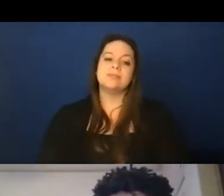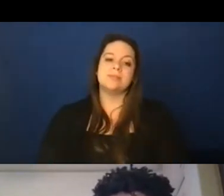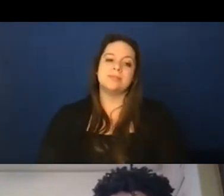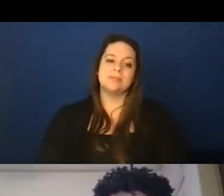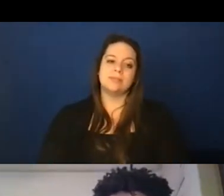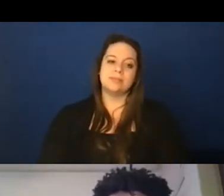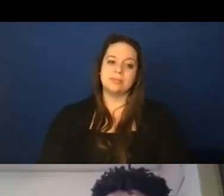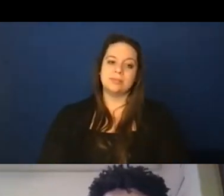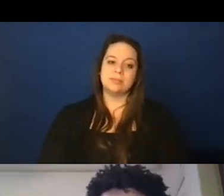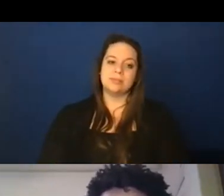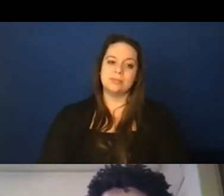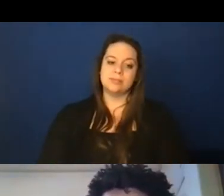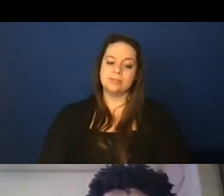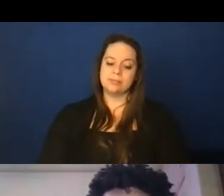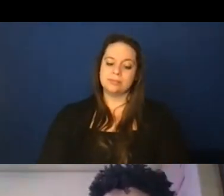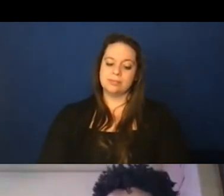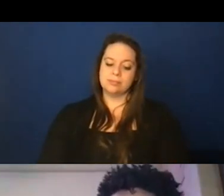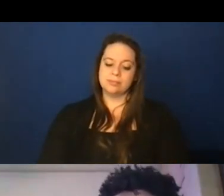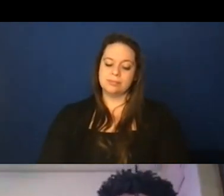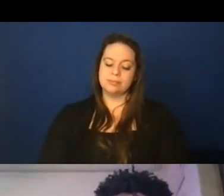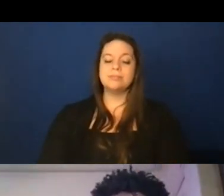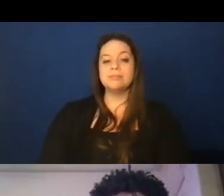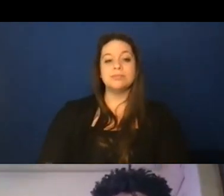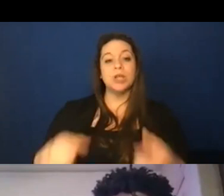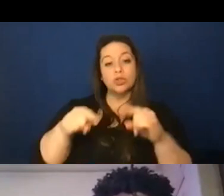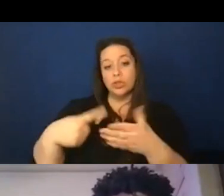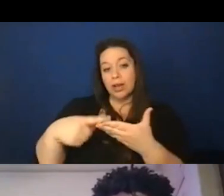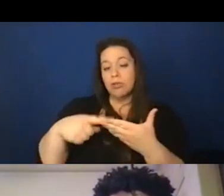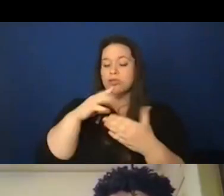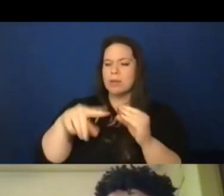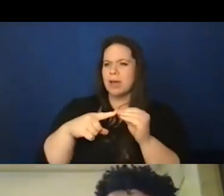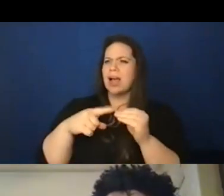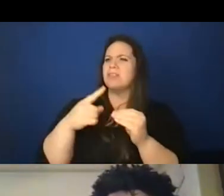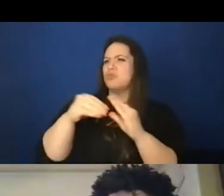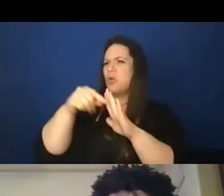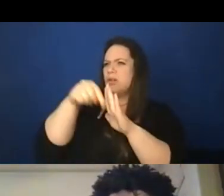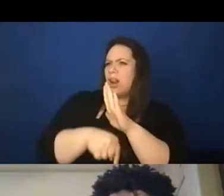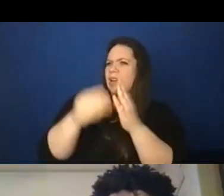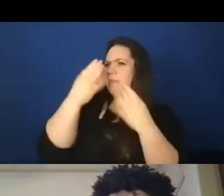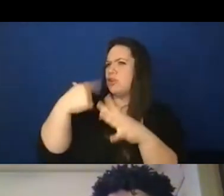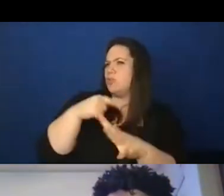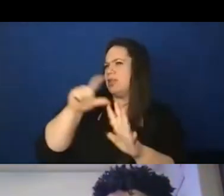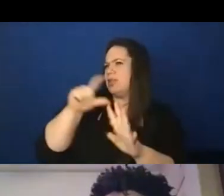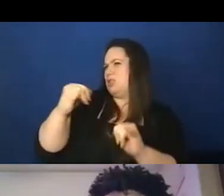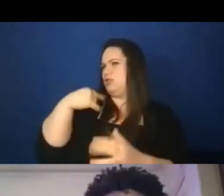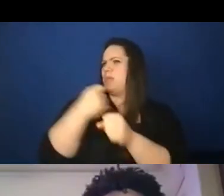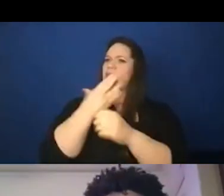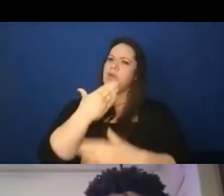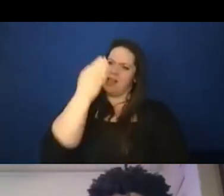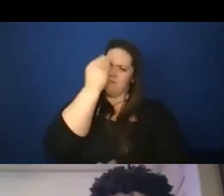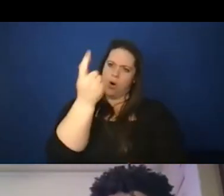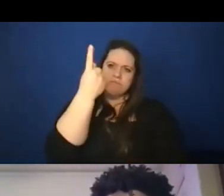plan to talk about the information many of us still need to make an informed decision, including exploring the